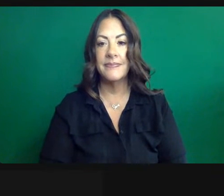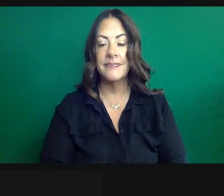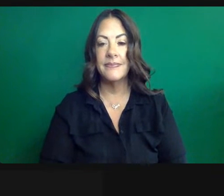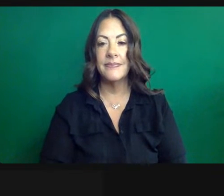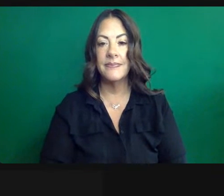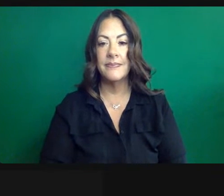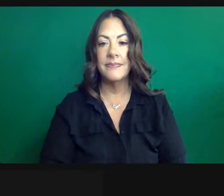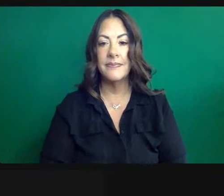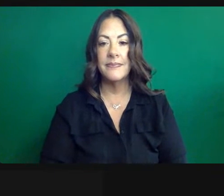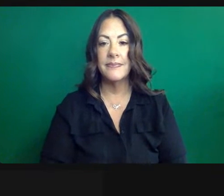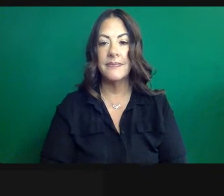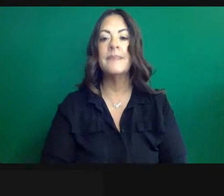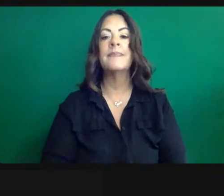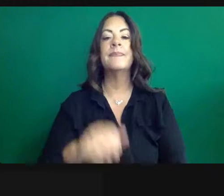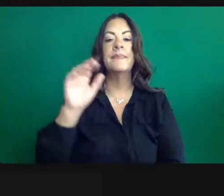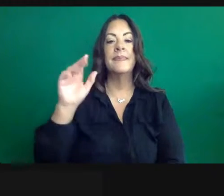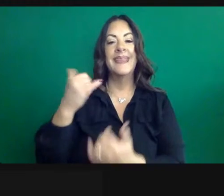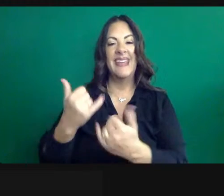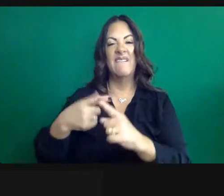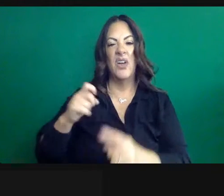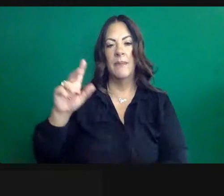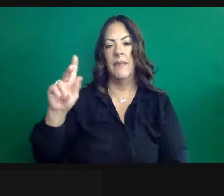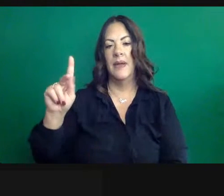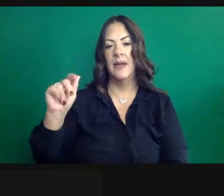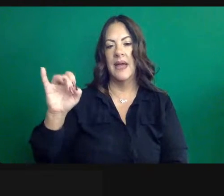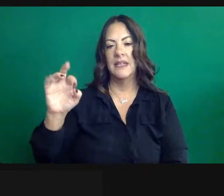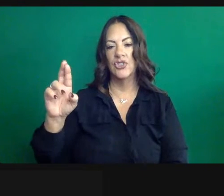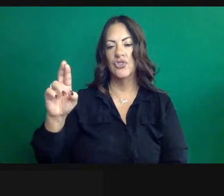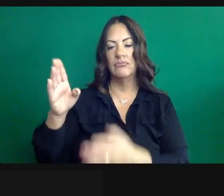Rachel Bluth, Kaiser Health News.